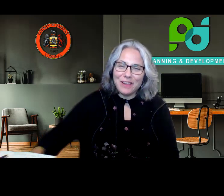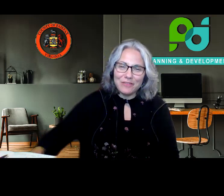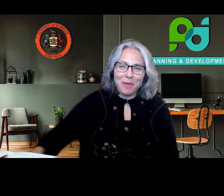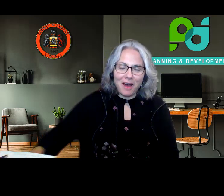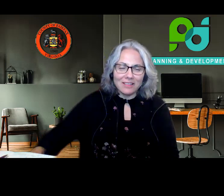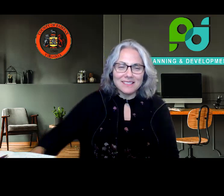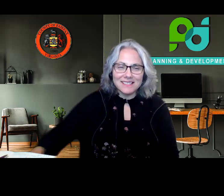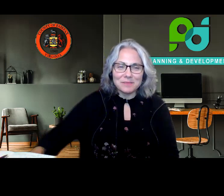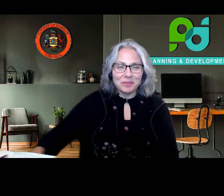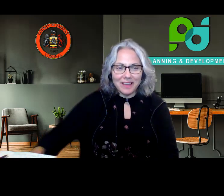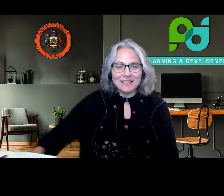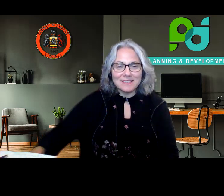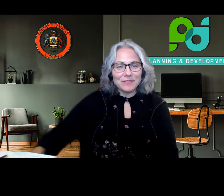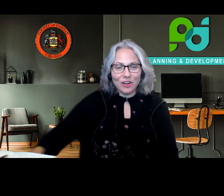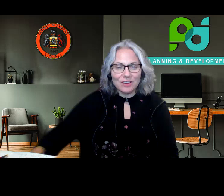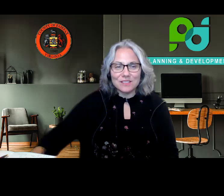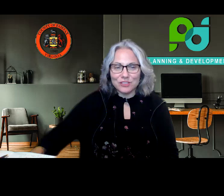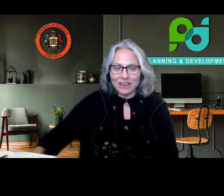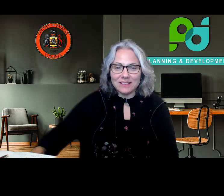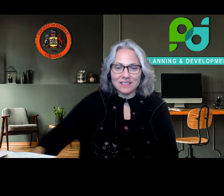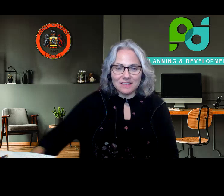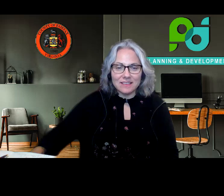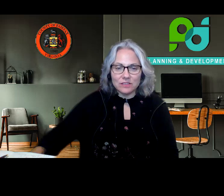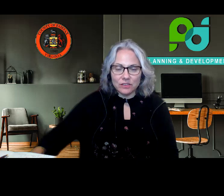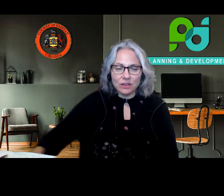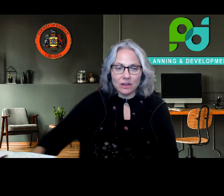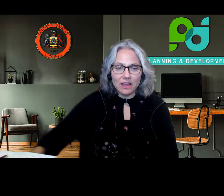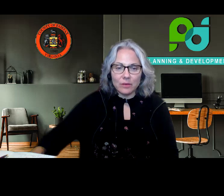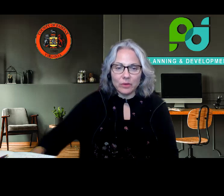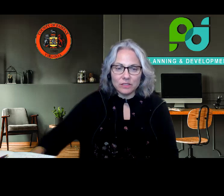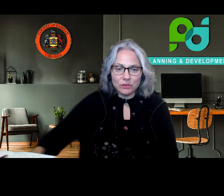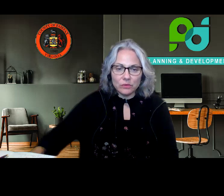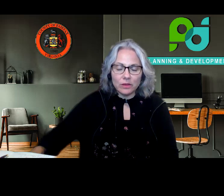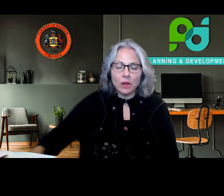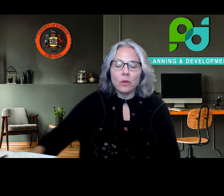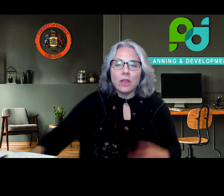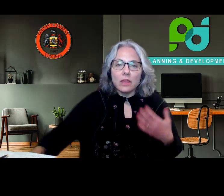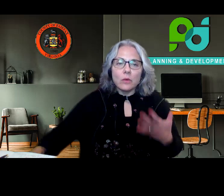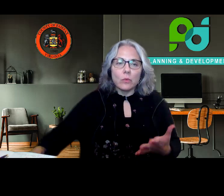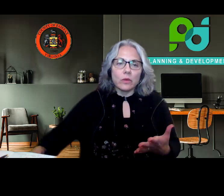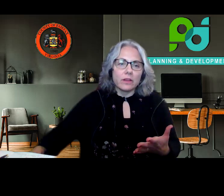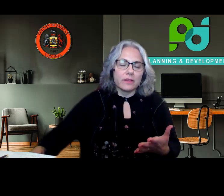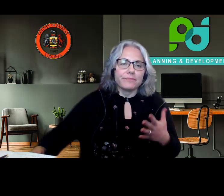we do have policies in place as far as transit is concerned, and we do,